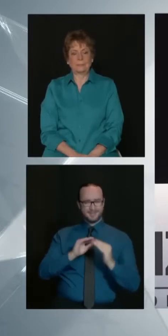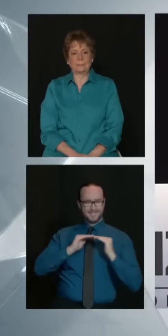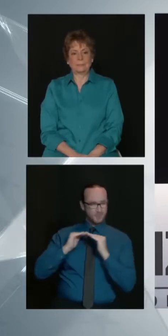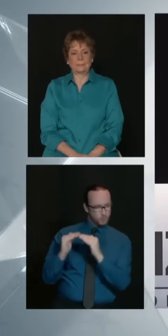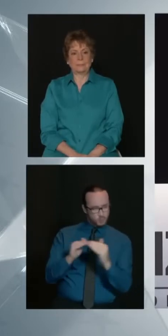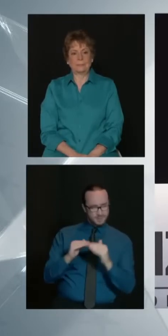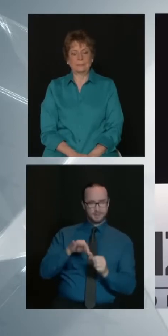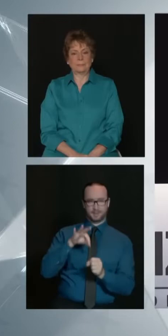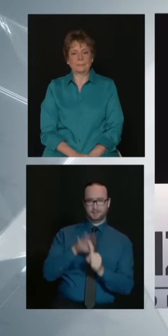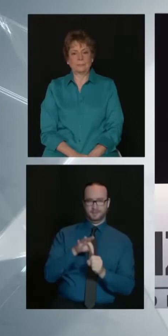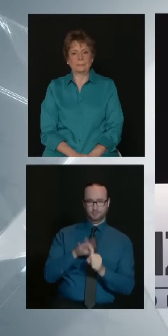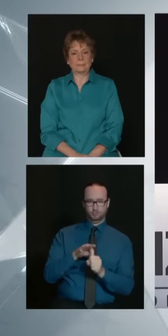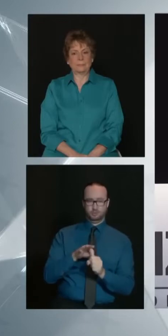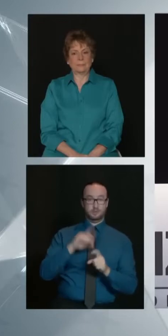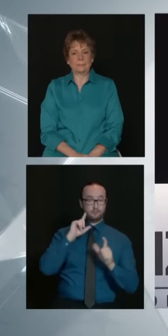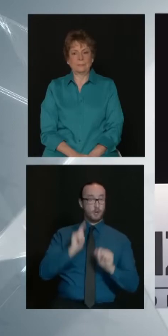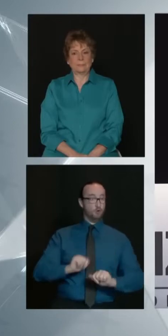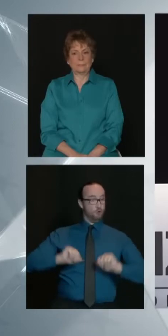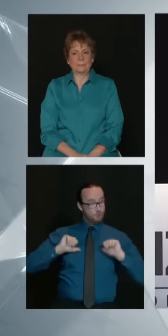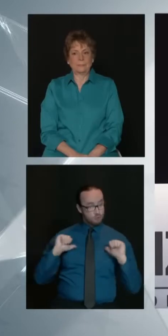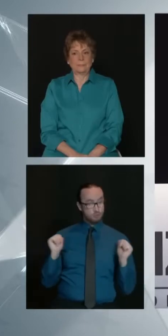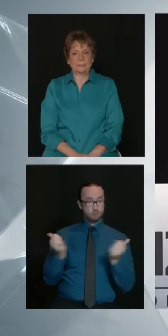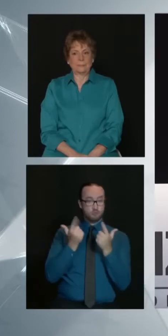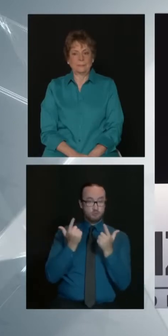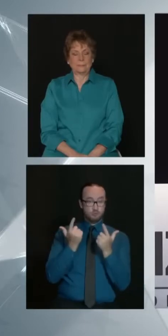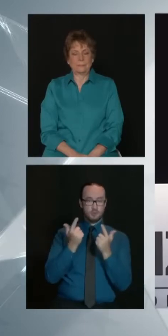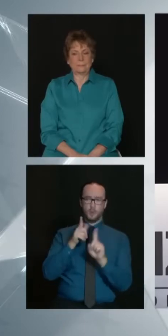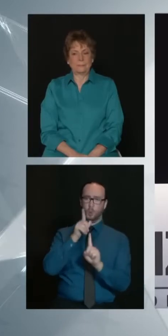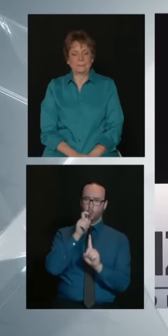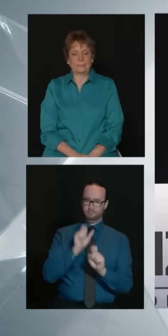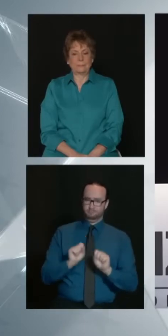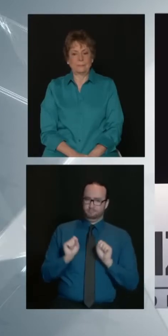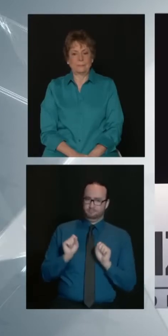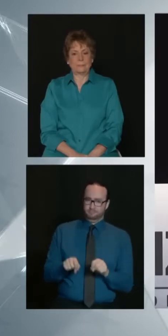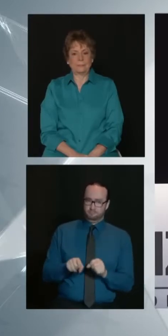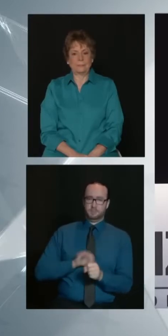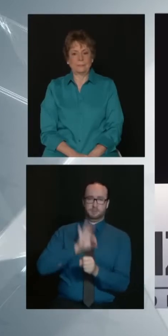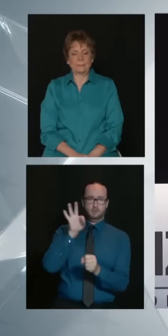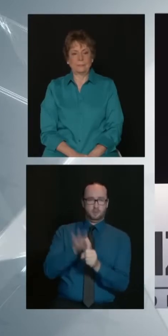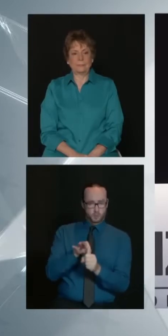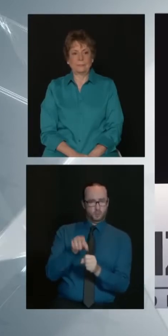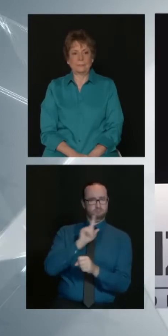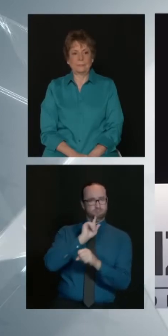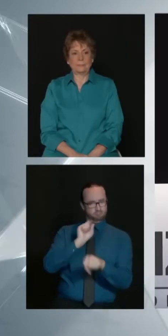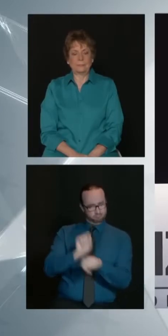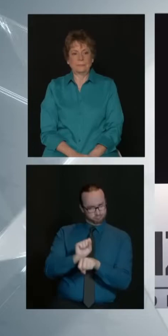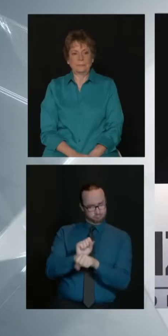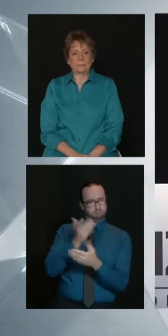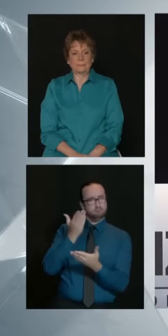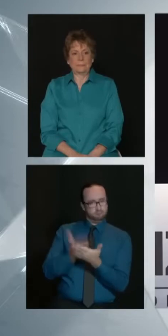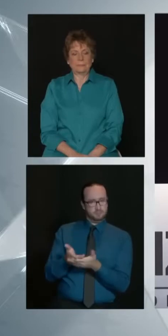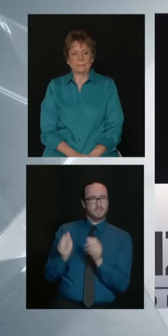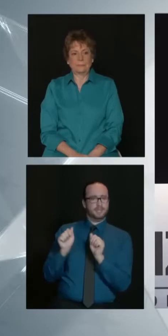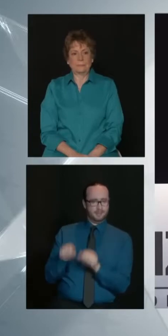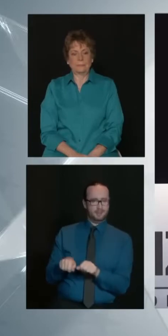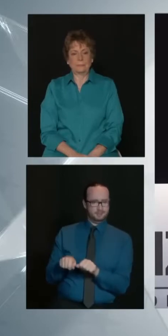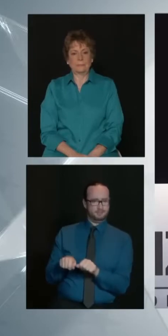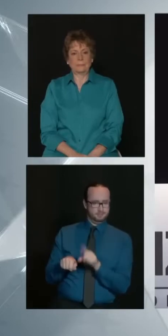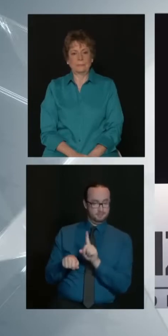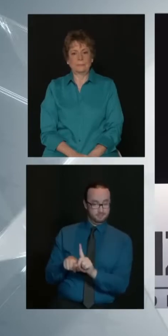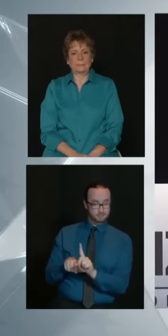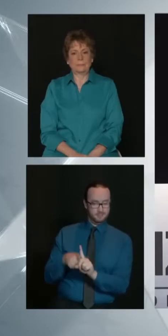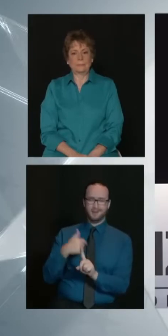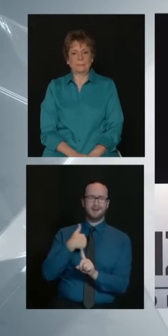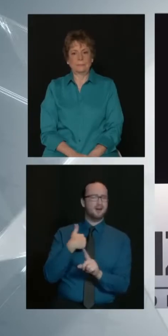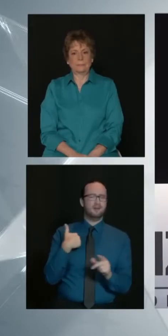want only people who are authorized to vote to actually vote. I have no problems at all with reasonable requirements